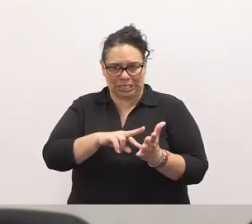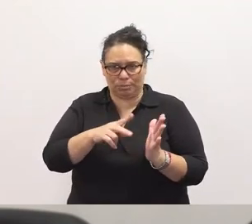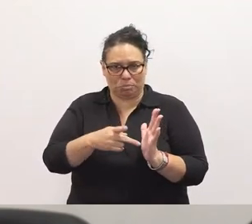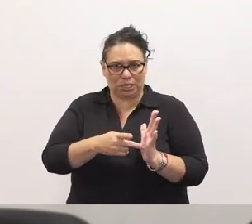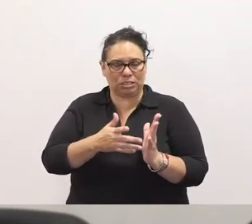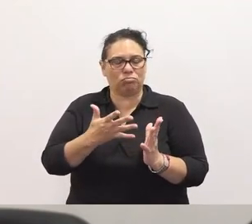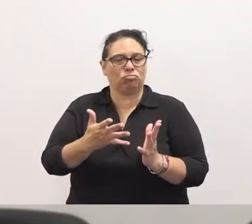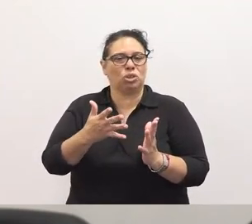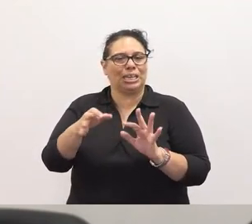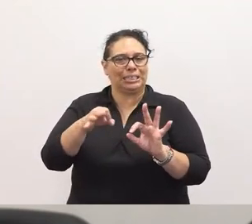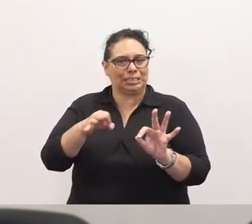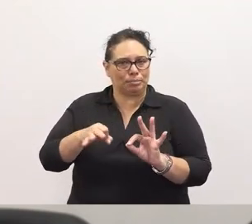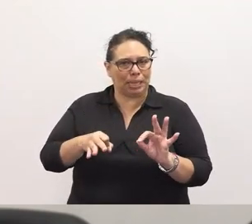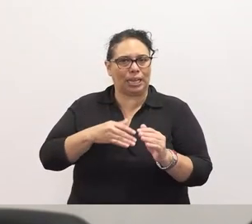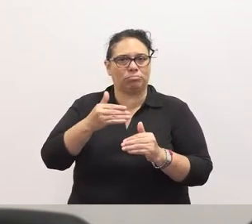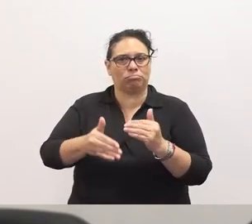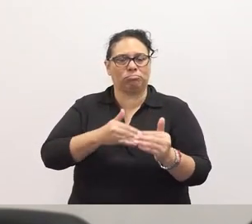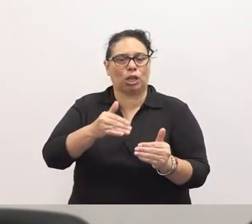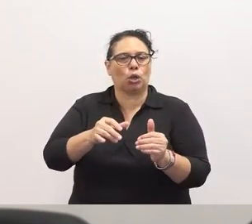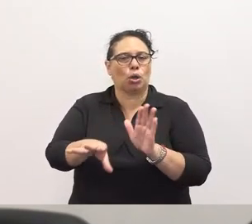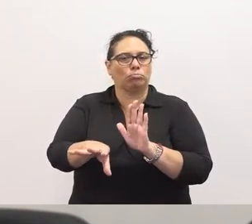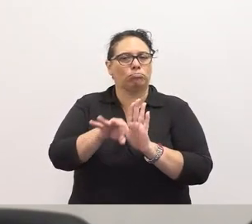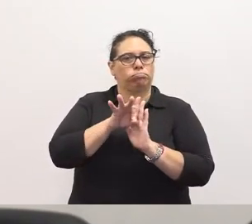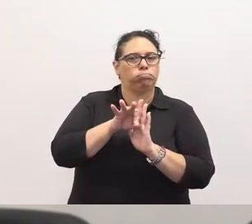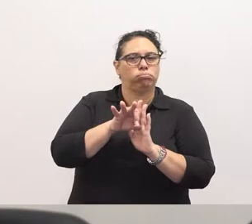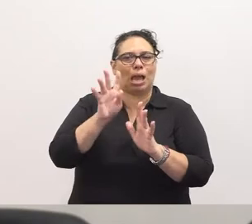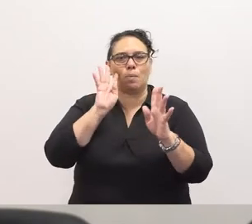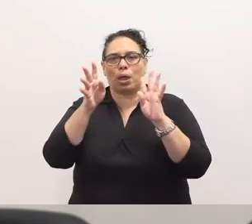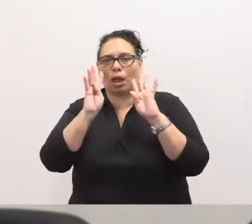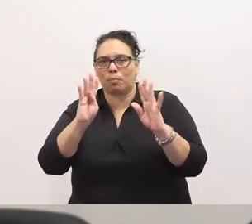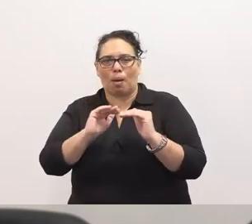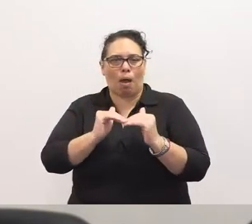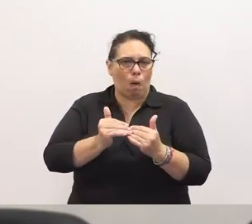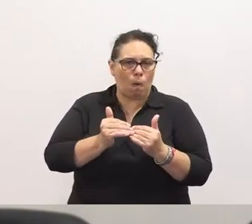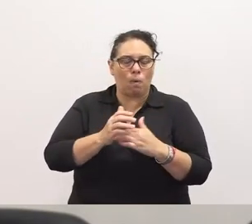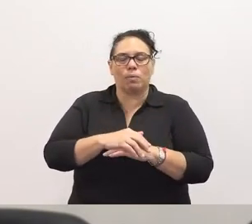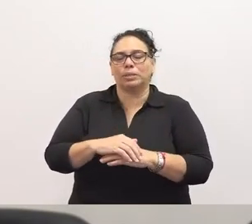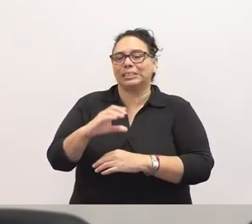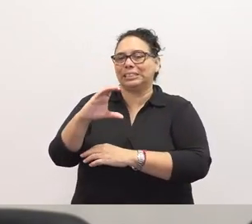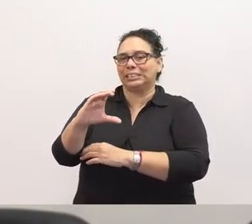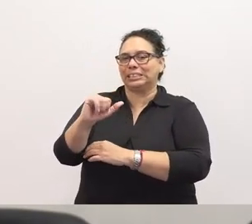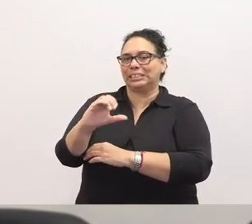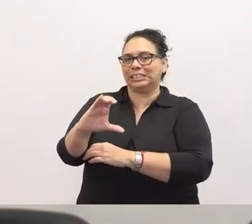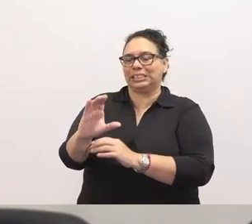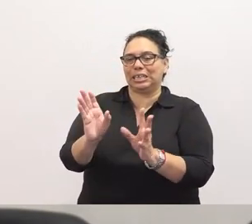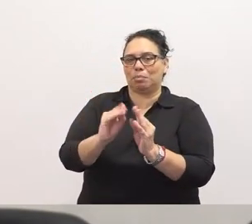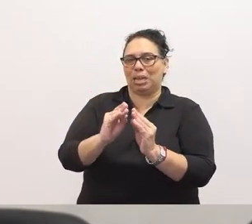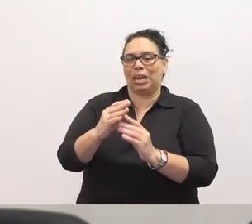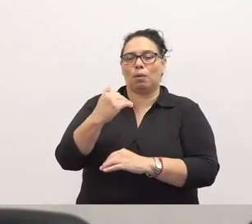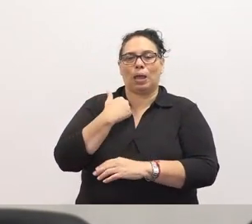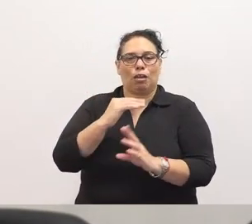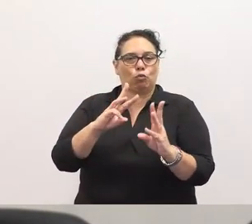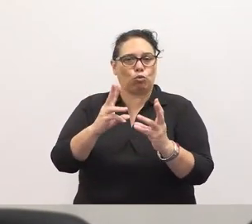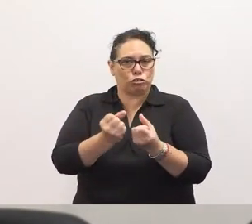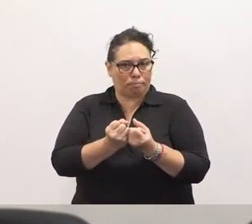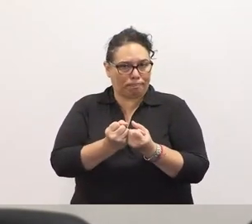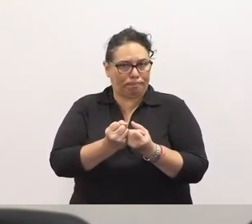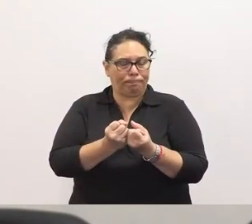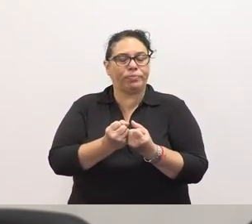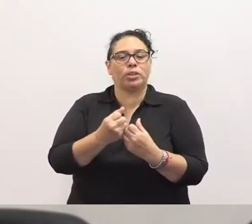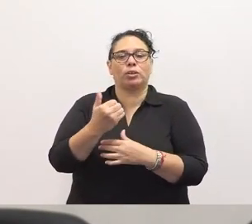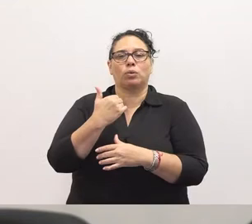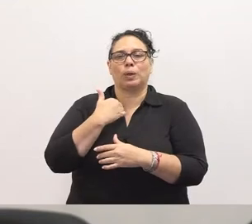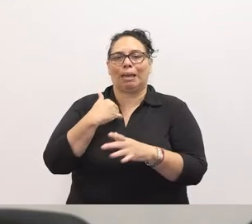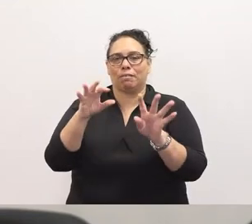explain our process for choosing recommendations and how we come up with it. At the CAC meeting, we hold a workshop, and we have